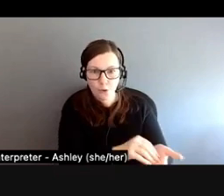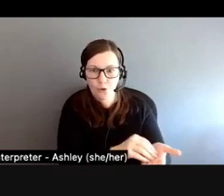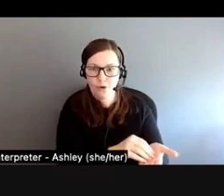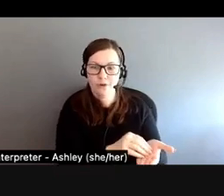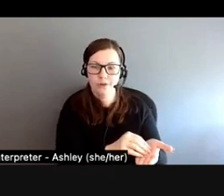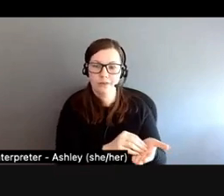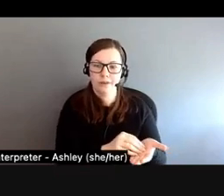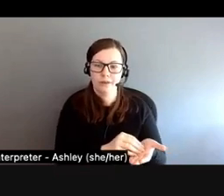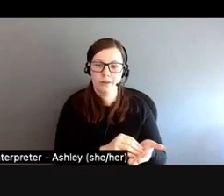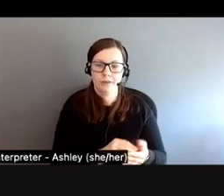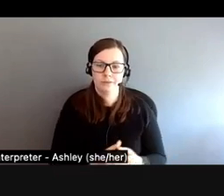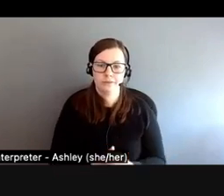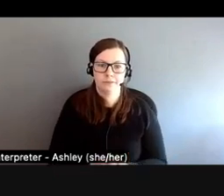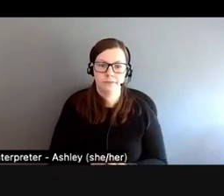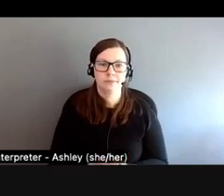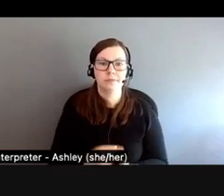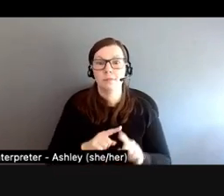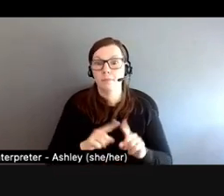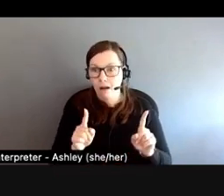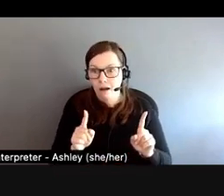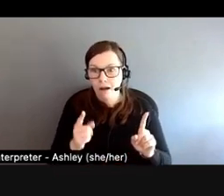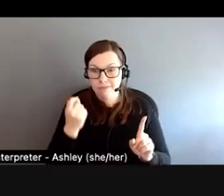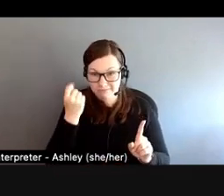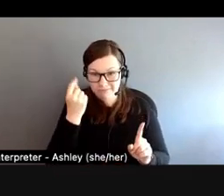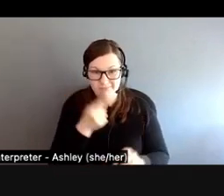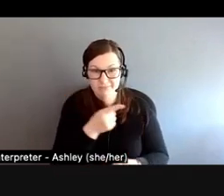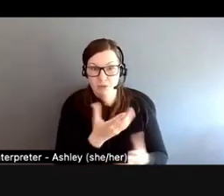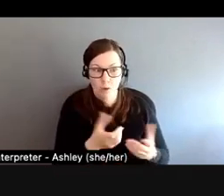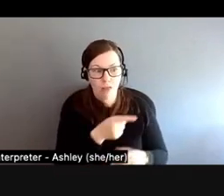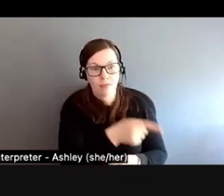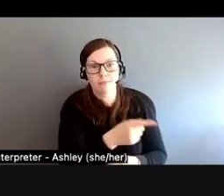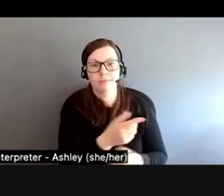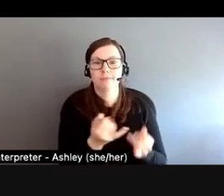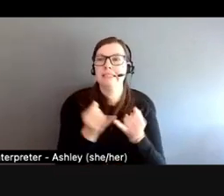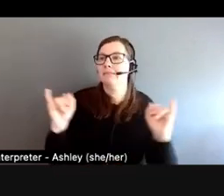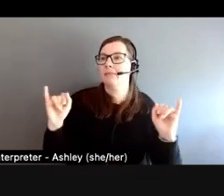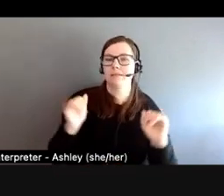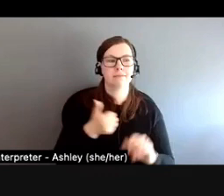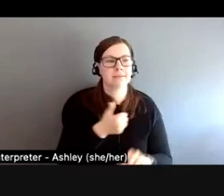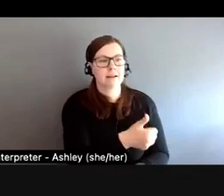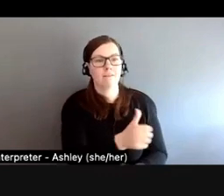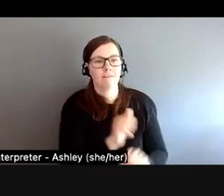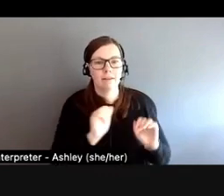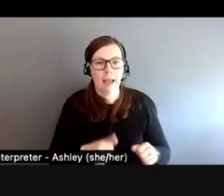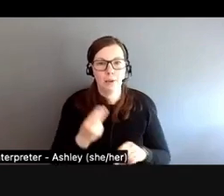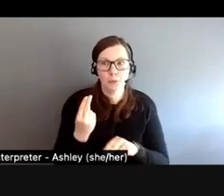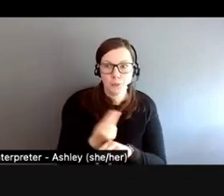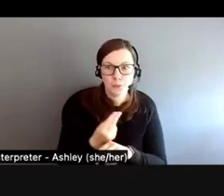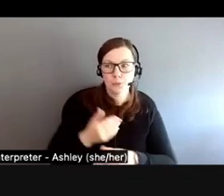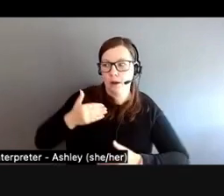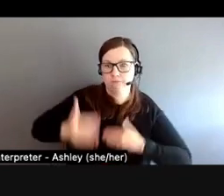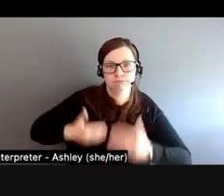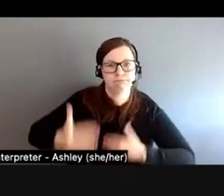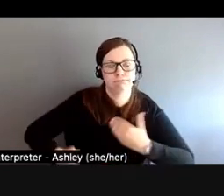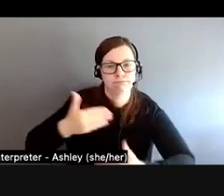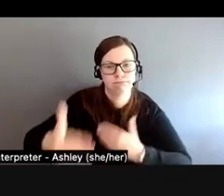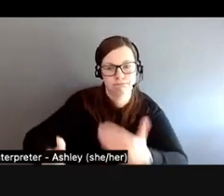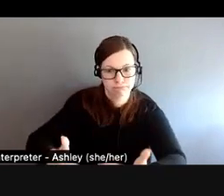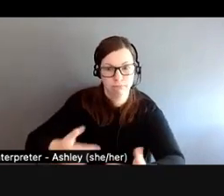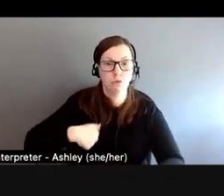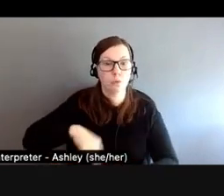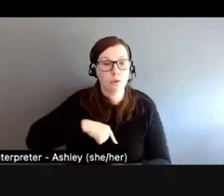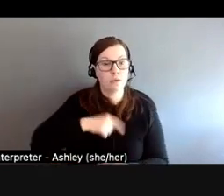independently use it, repeat it, practice it, pause it. So we found YouTube channel maybe is the